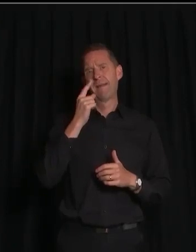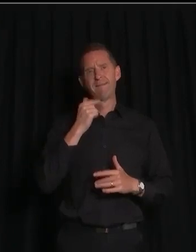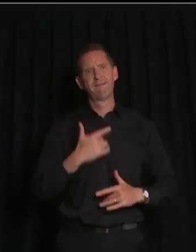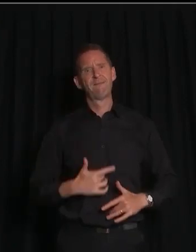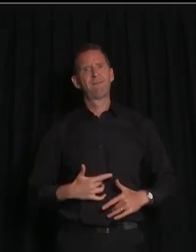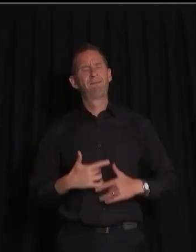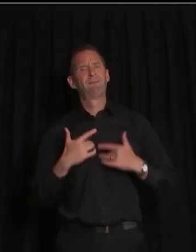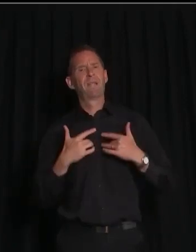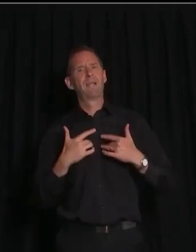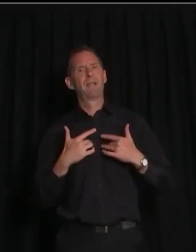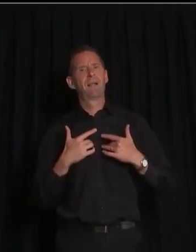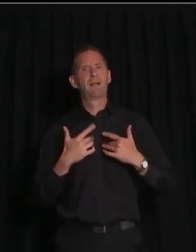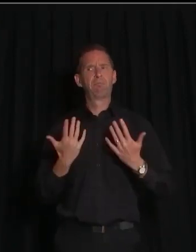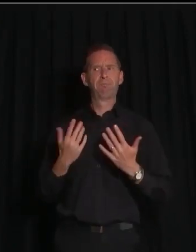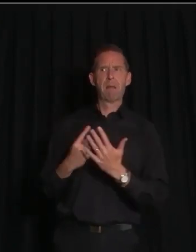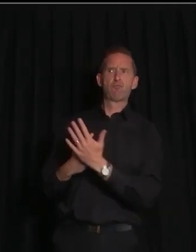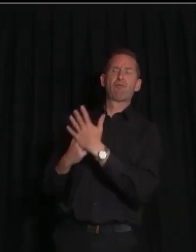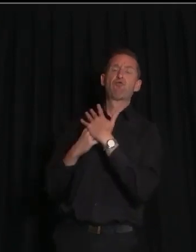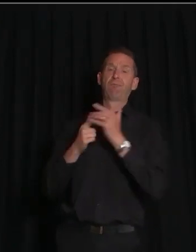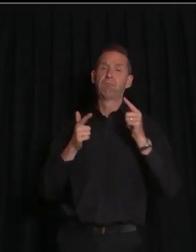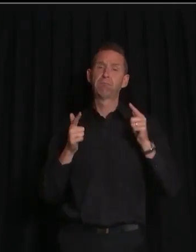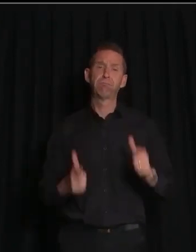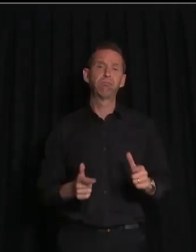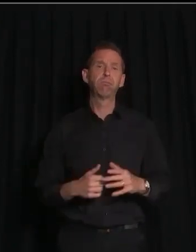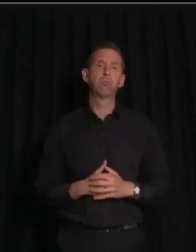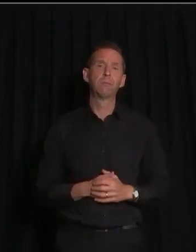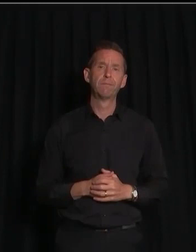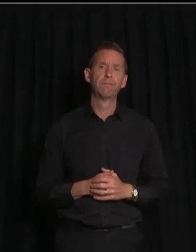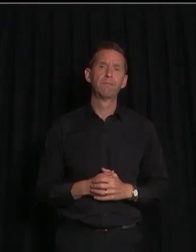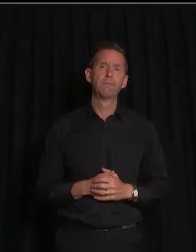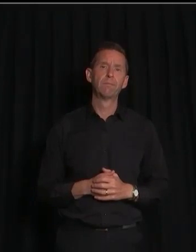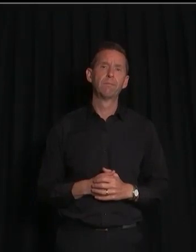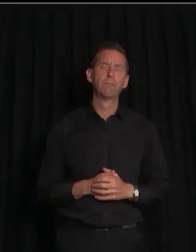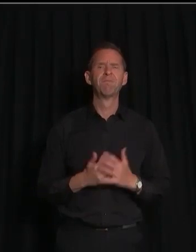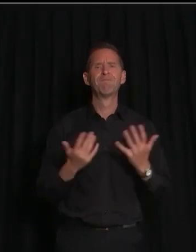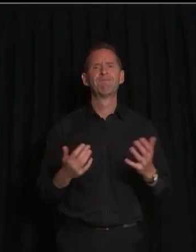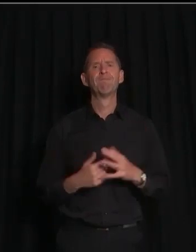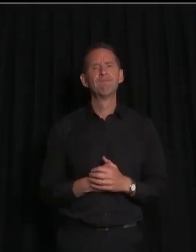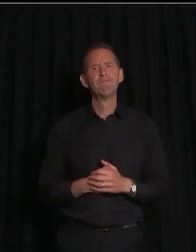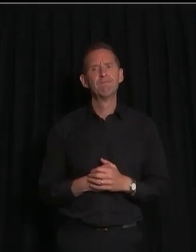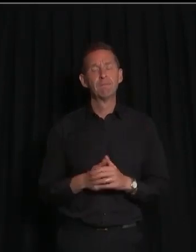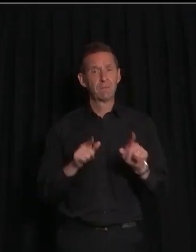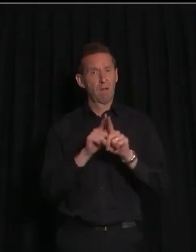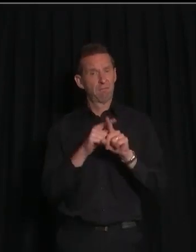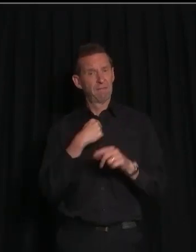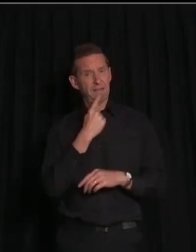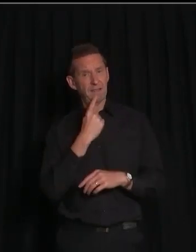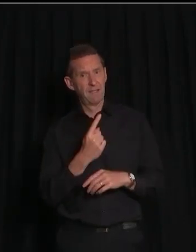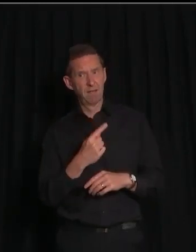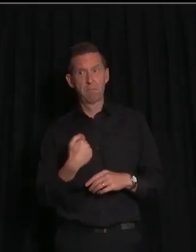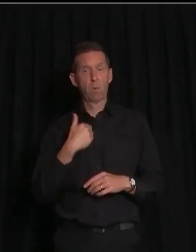feel the oppression so much. So, as I said, I'm a